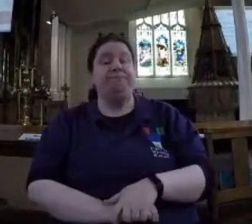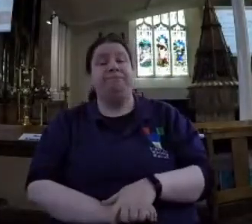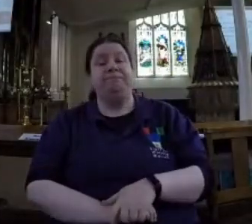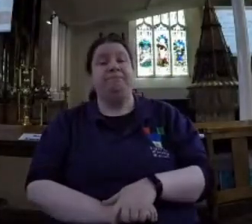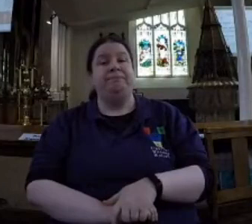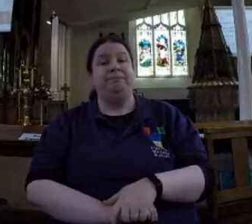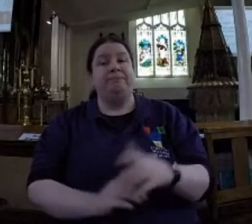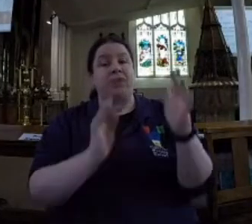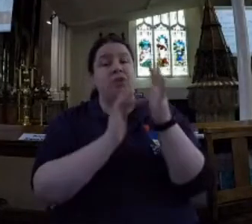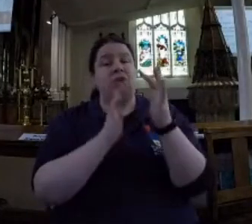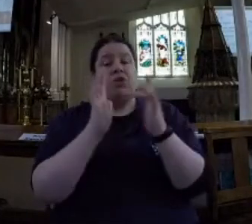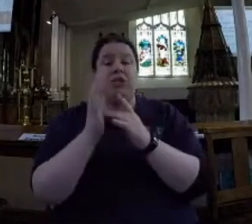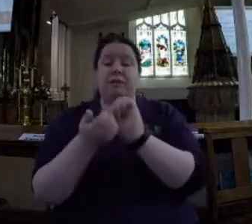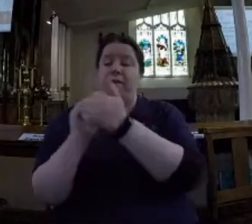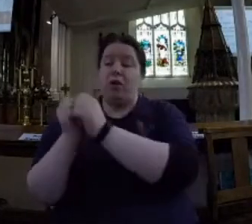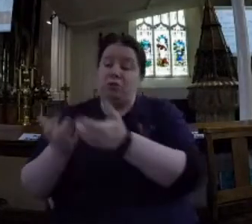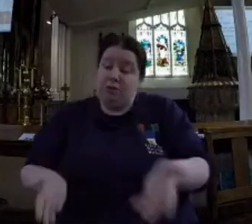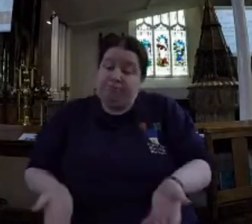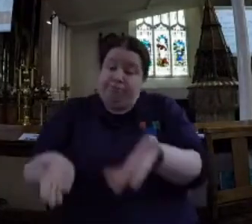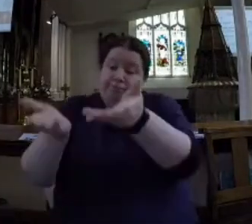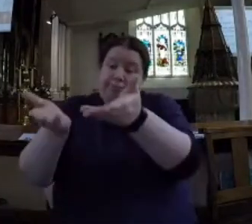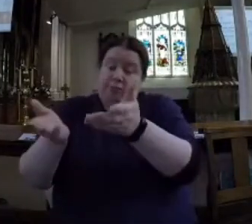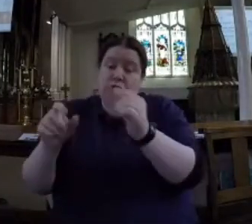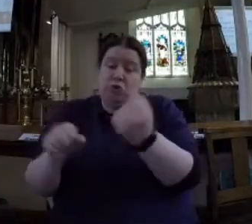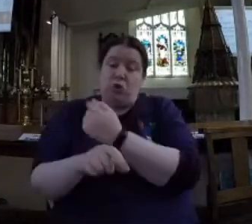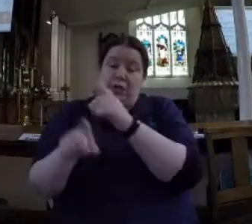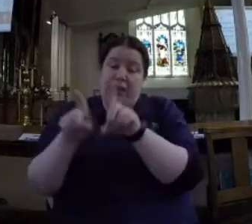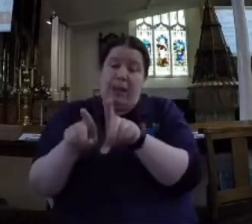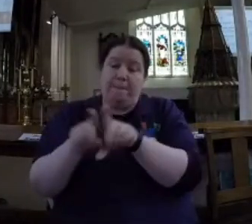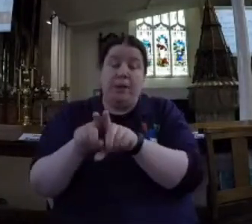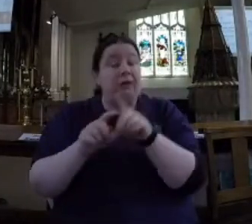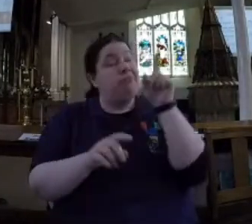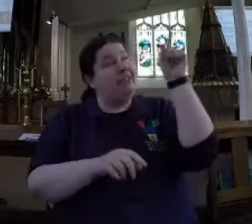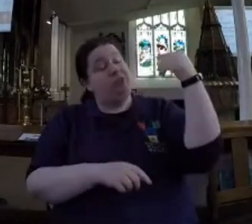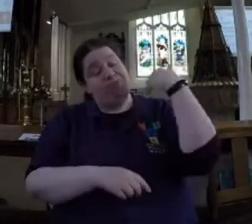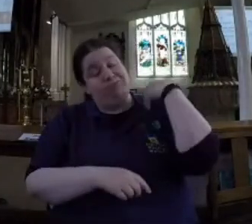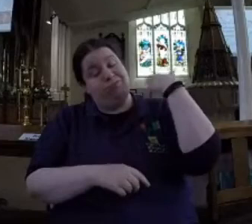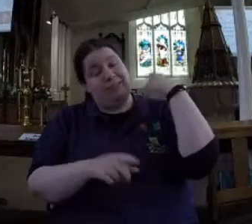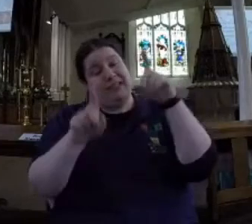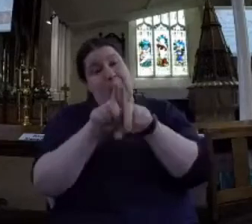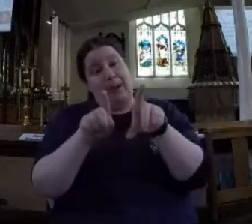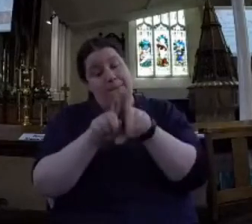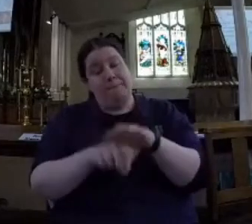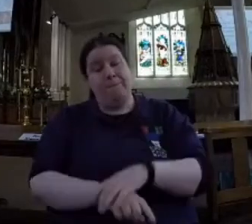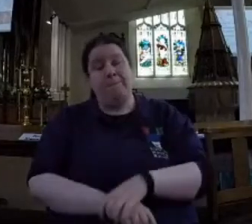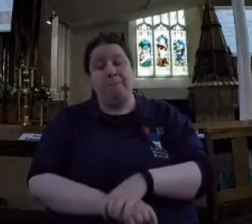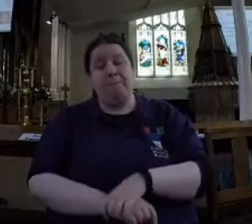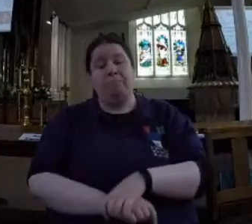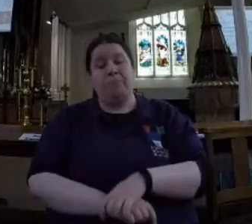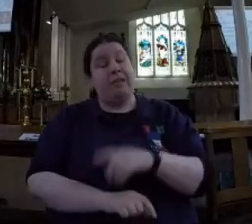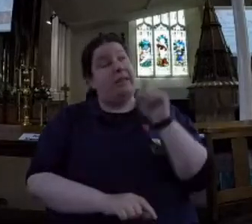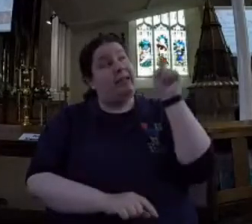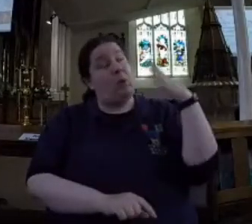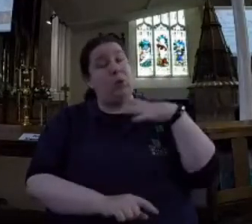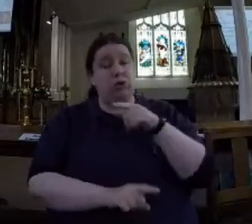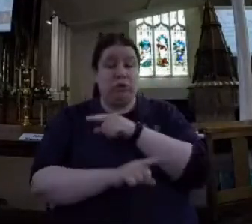Jesus sent his followers out to do what he did. And that's what he's calling you to do. He's inviting you to go on a mission and to